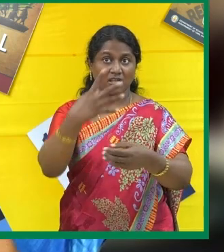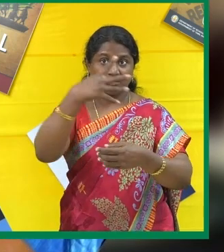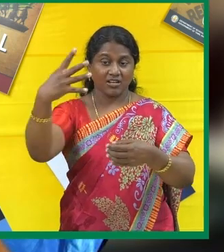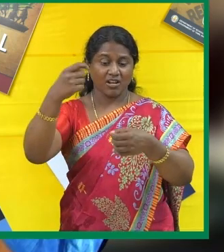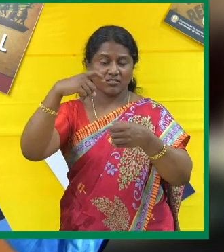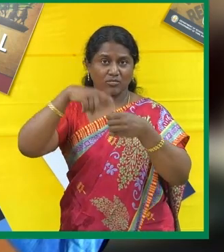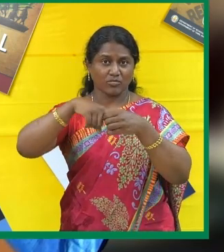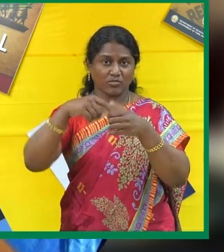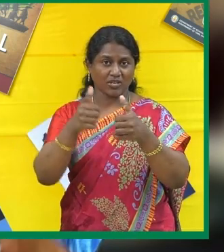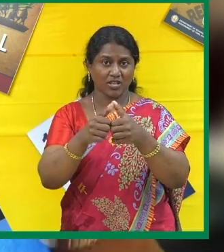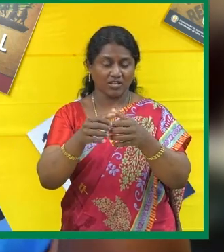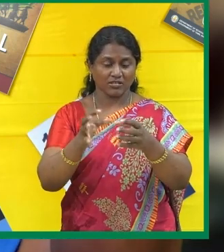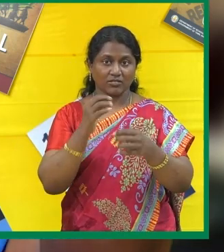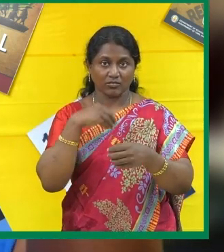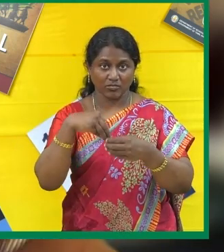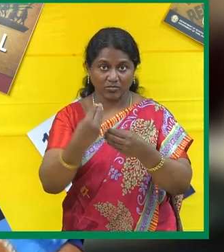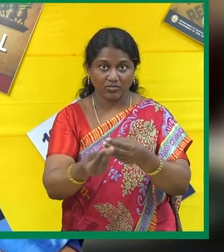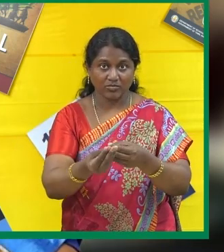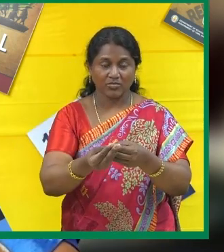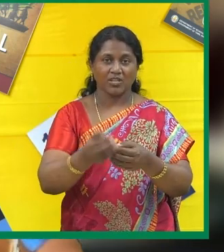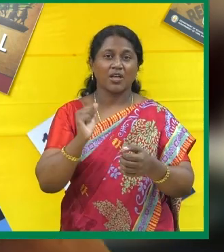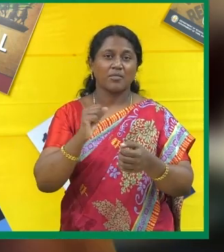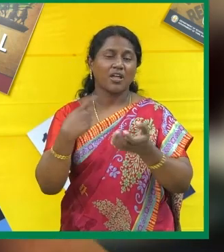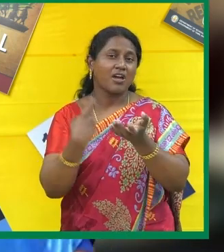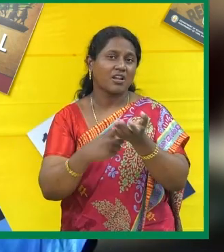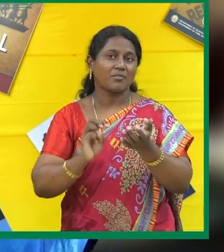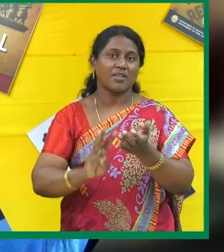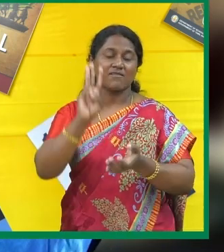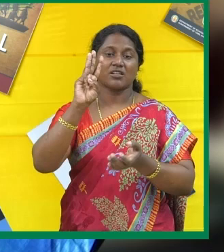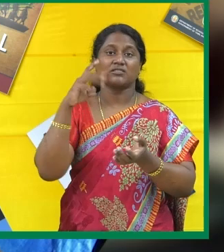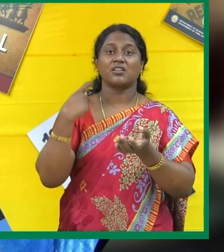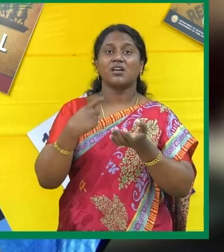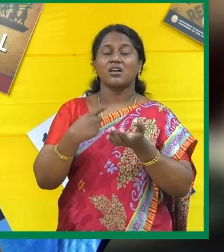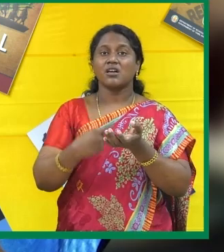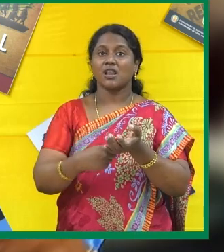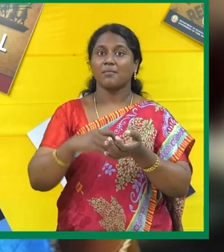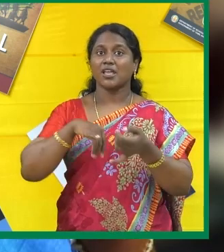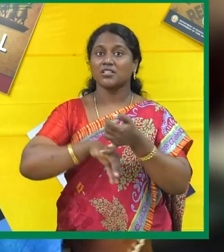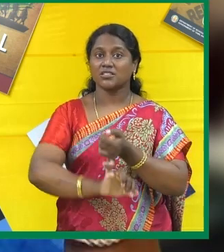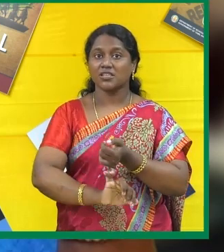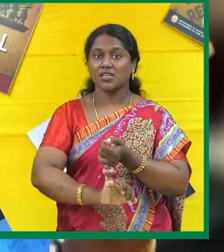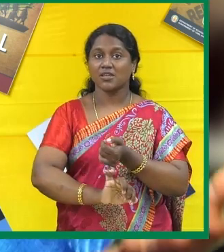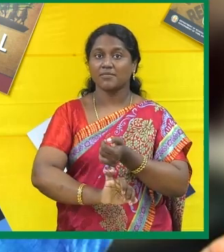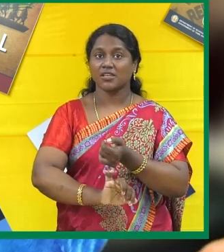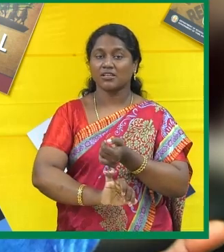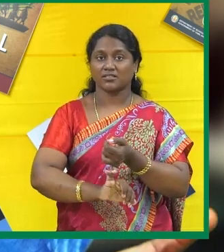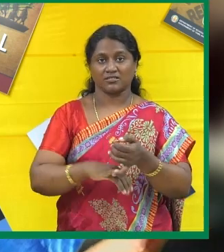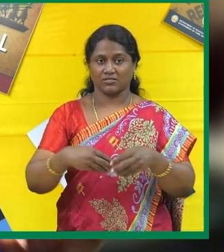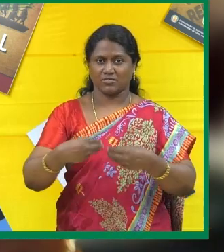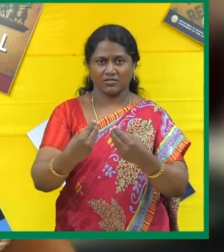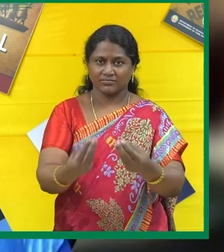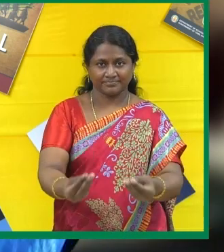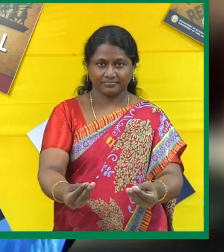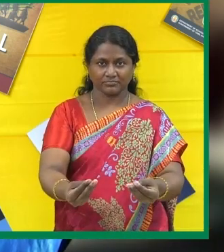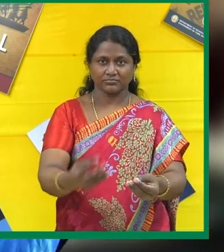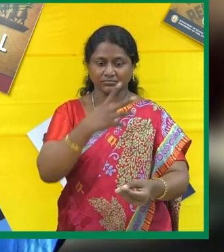ask you to find out what are the rhyming words given in the lines. Then what are the rhyme scheme given in